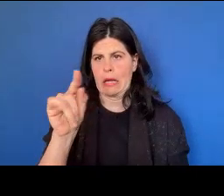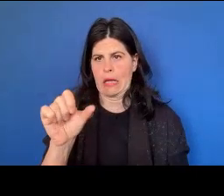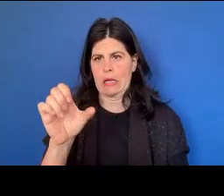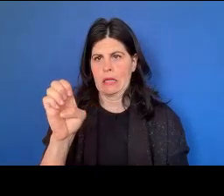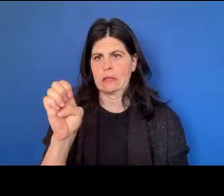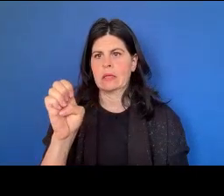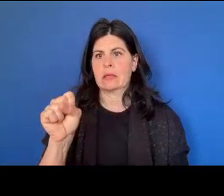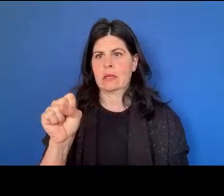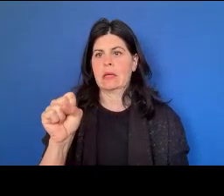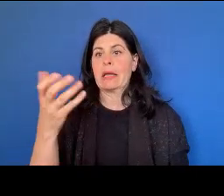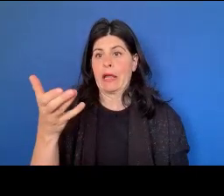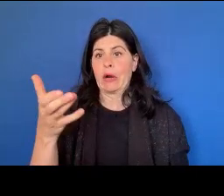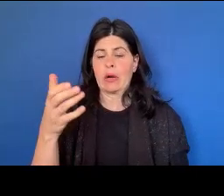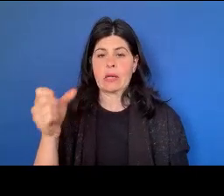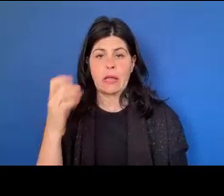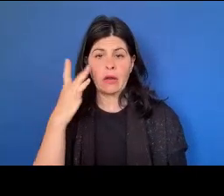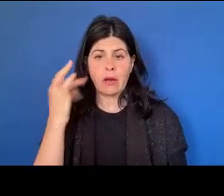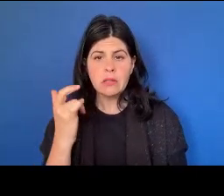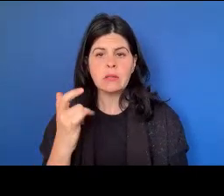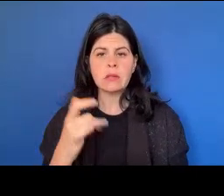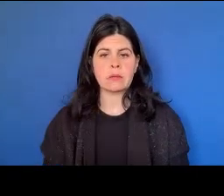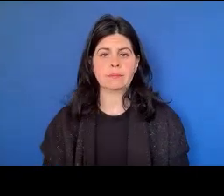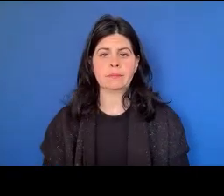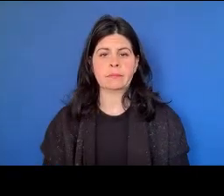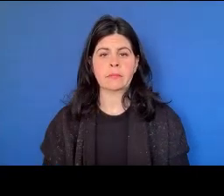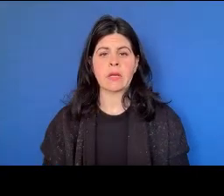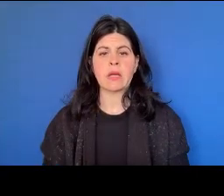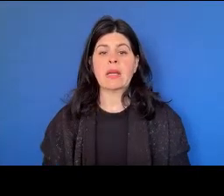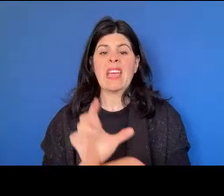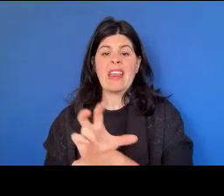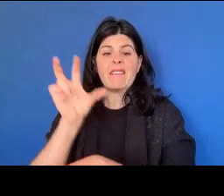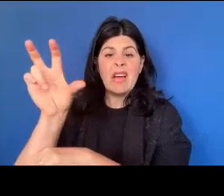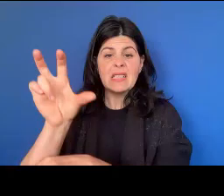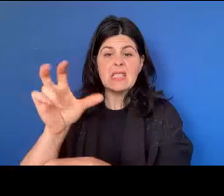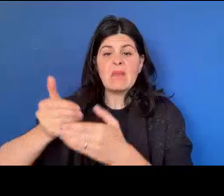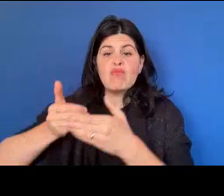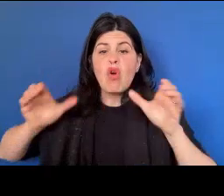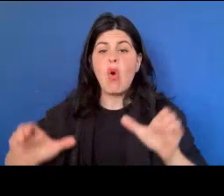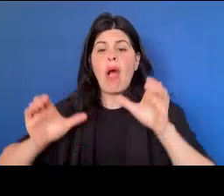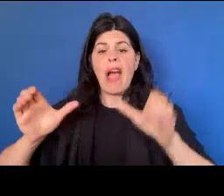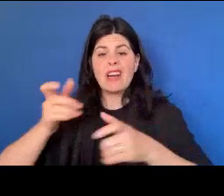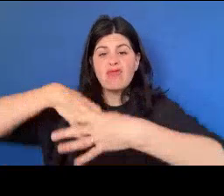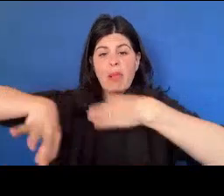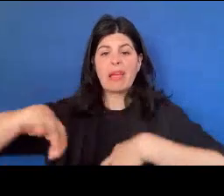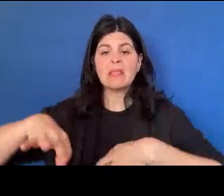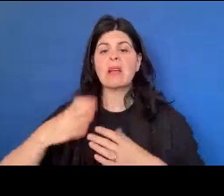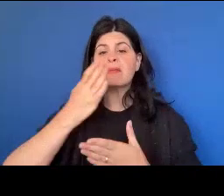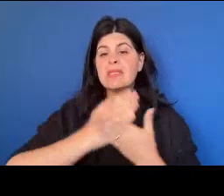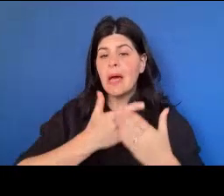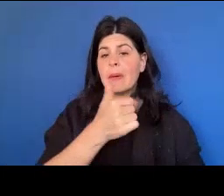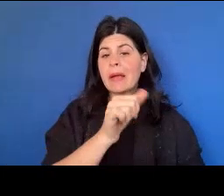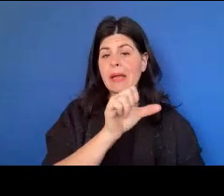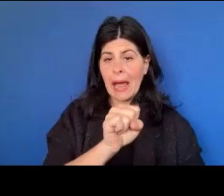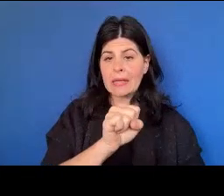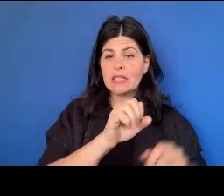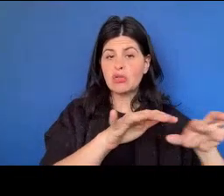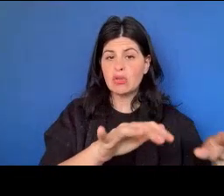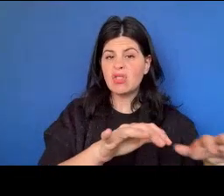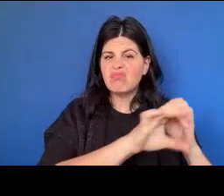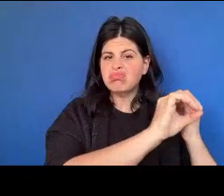the proactive replacement of certain gas distribution pipelines serving our customers to help reduce overall system